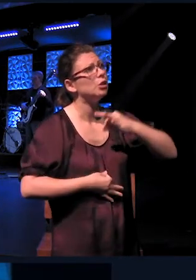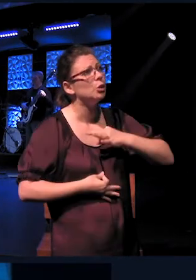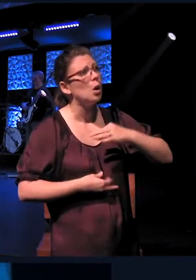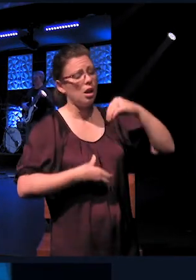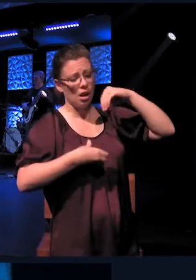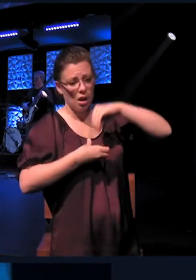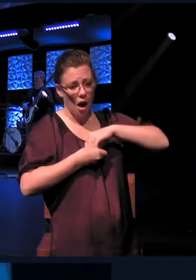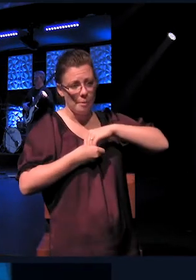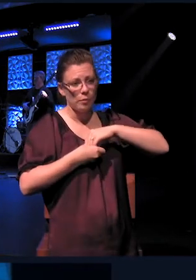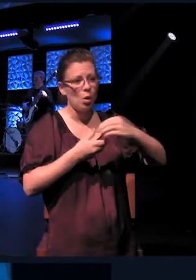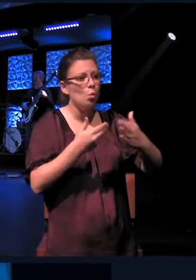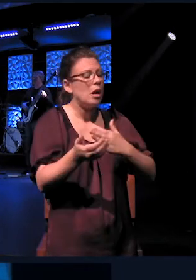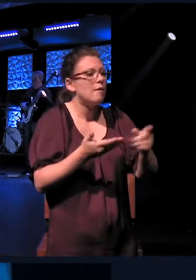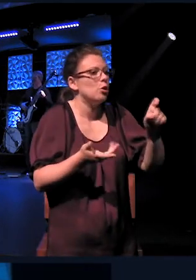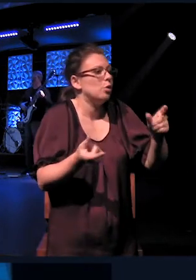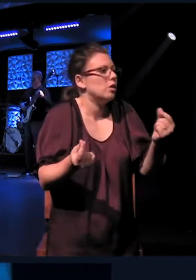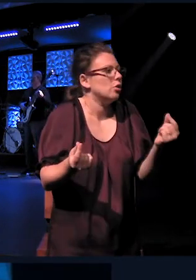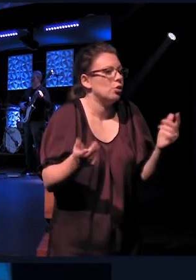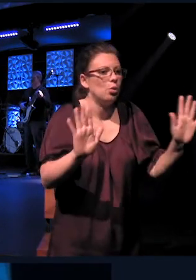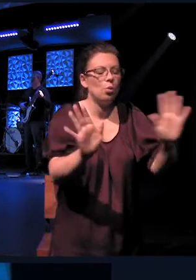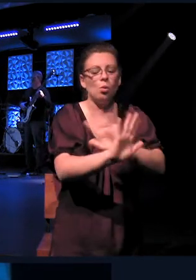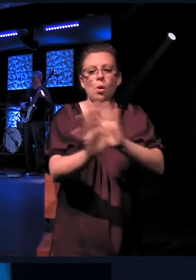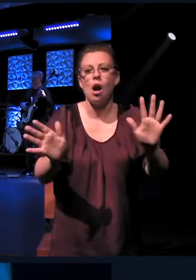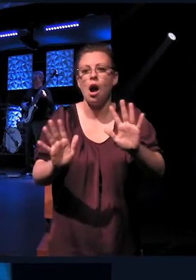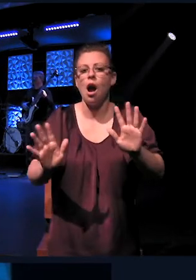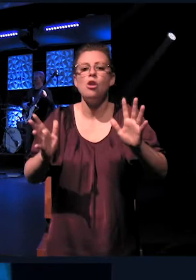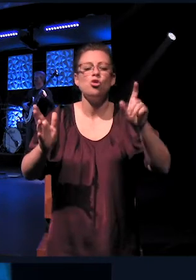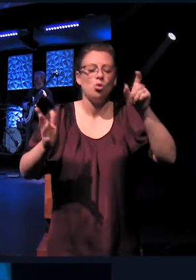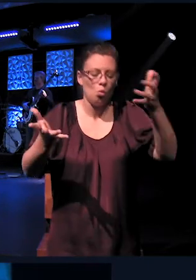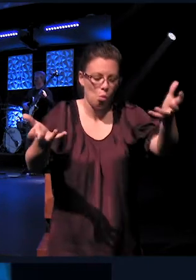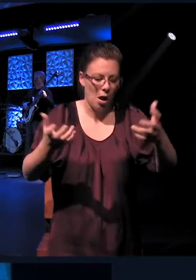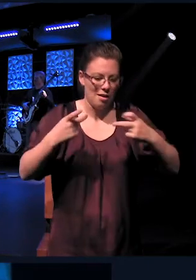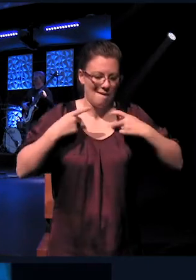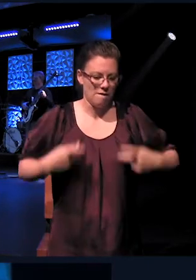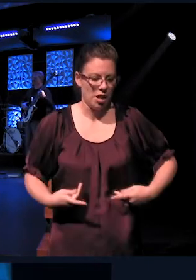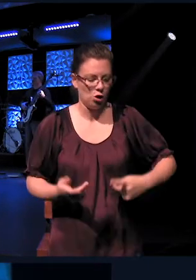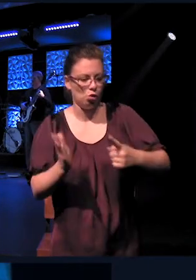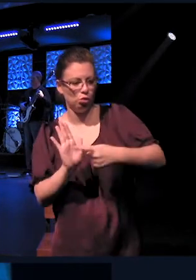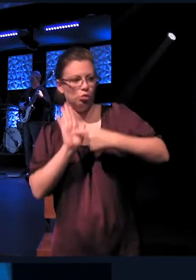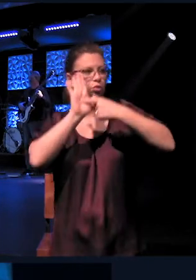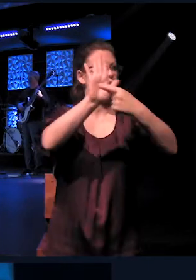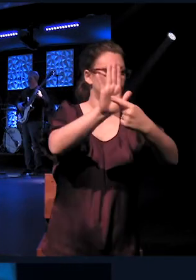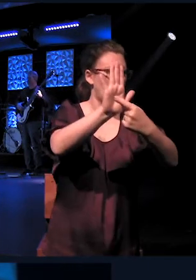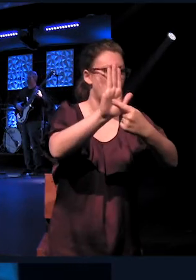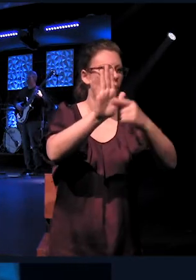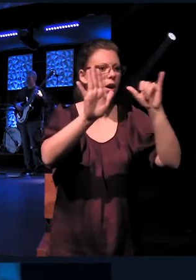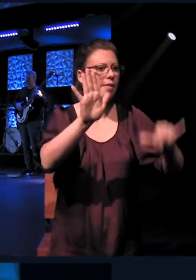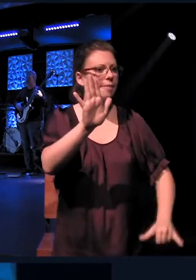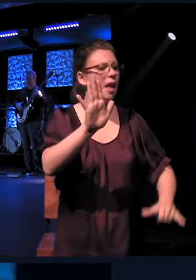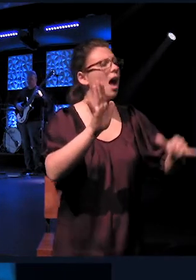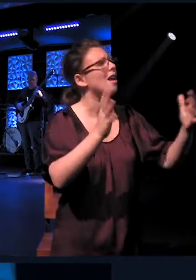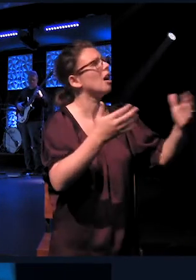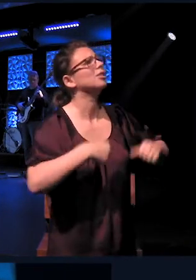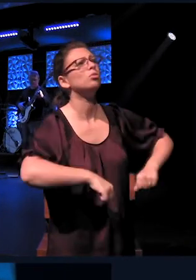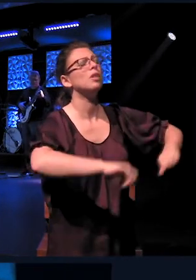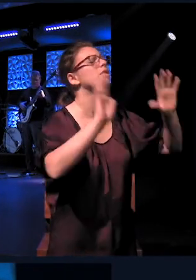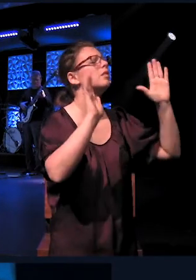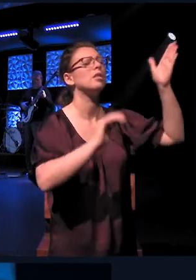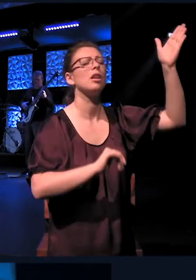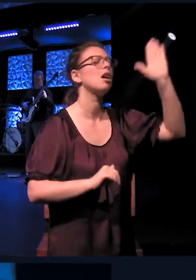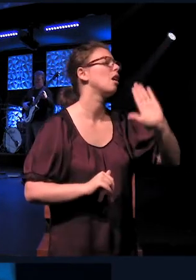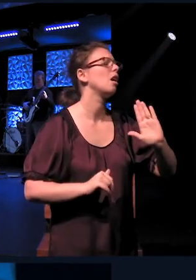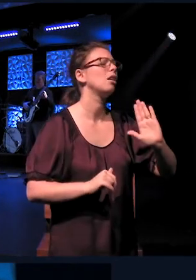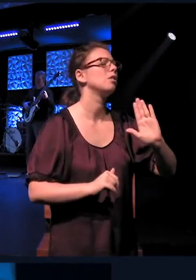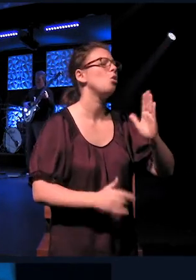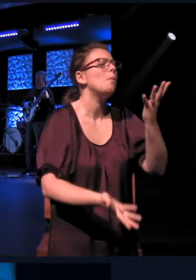to do to physically show the Lord that you are in a stance of surrender, whether that's raising your hands, maybe standing to your feet